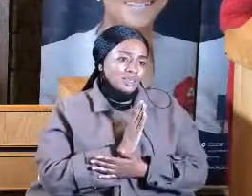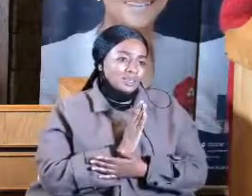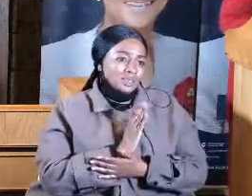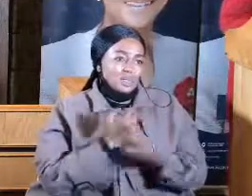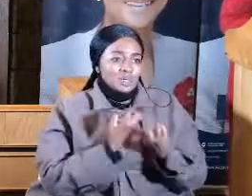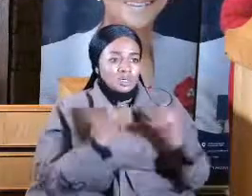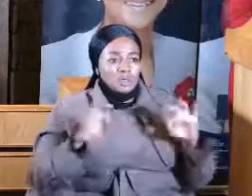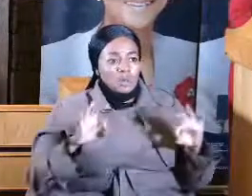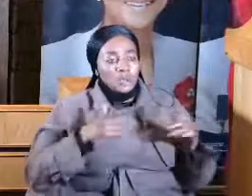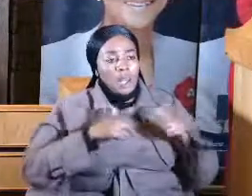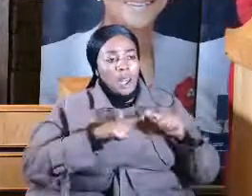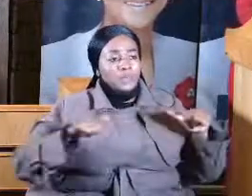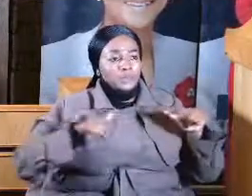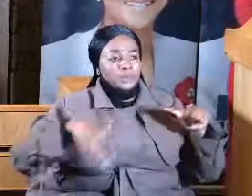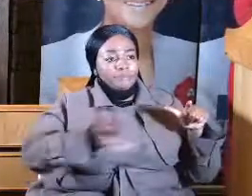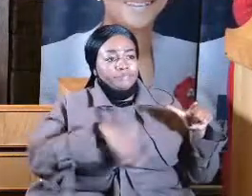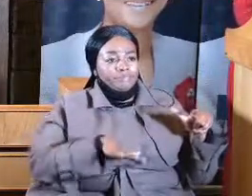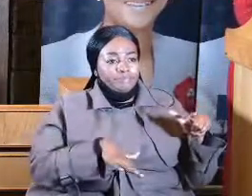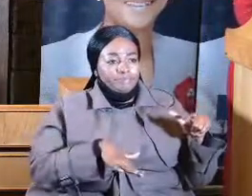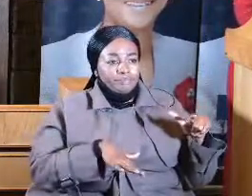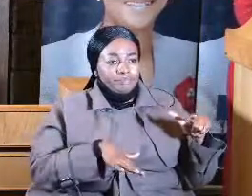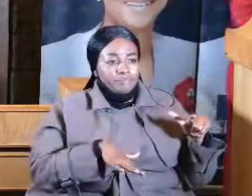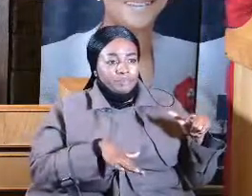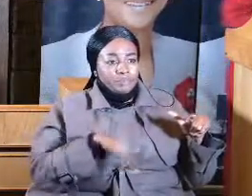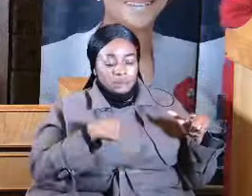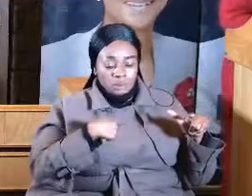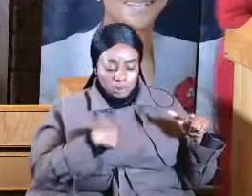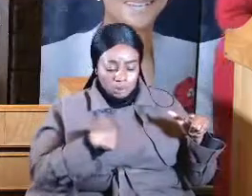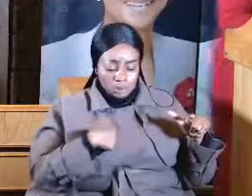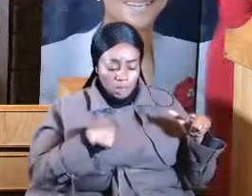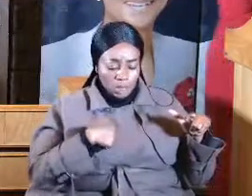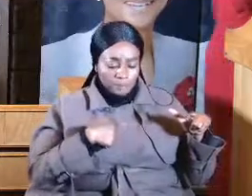democratic land? I'm going to use as